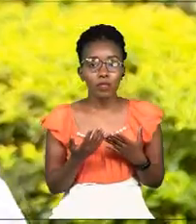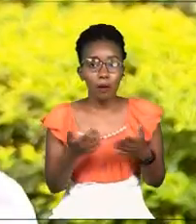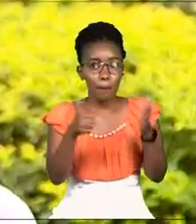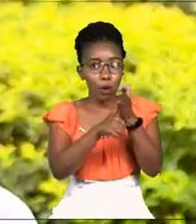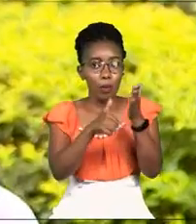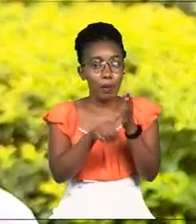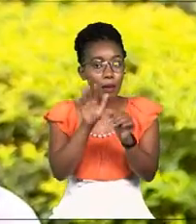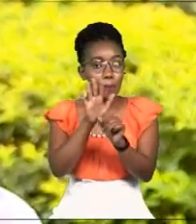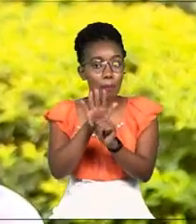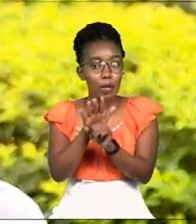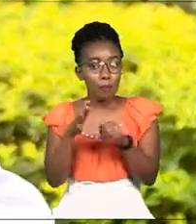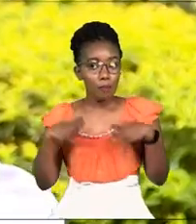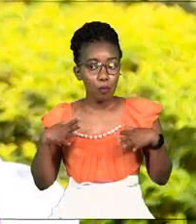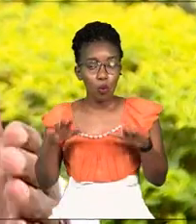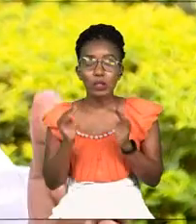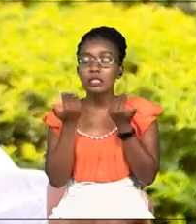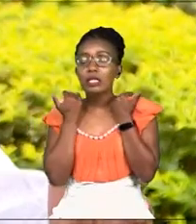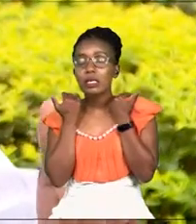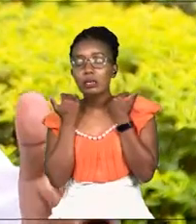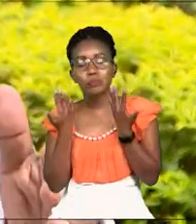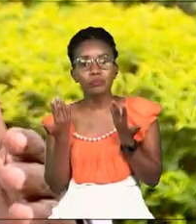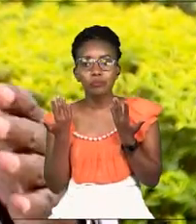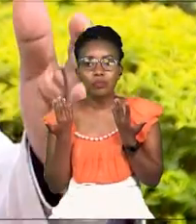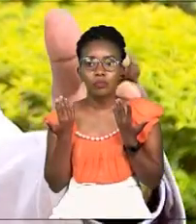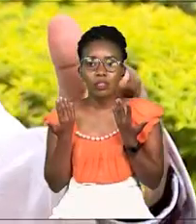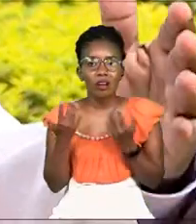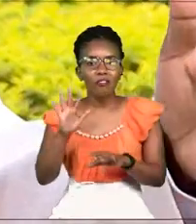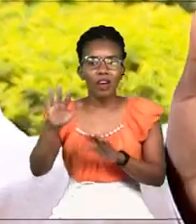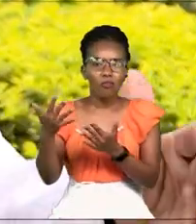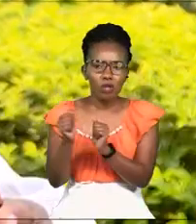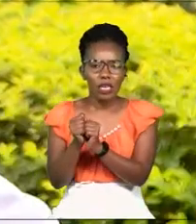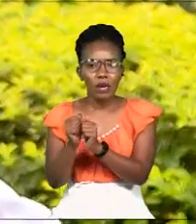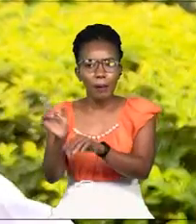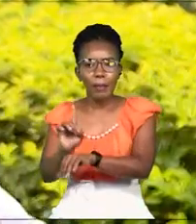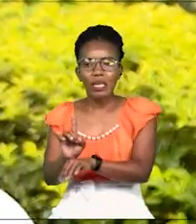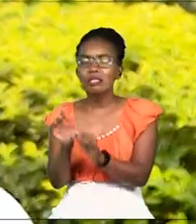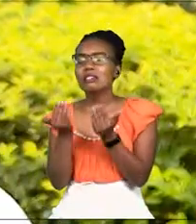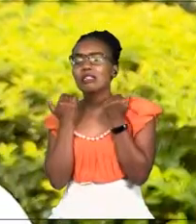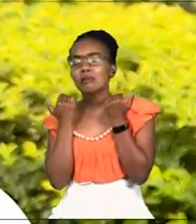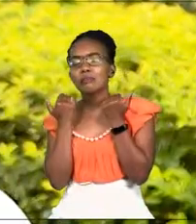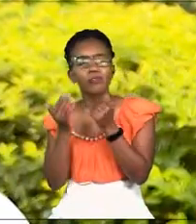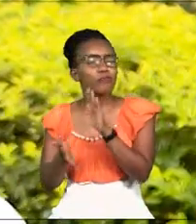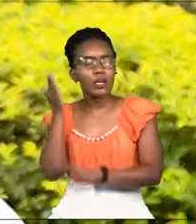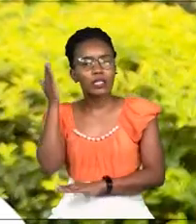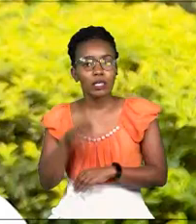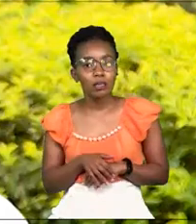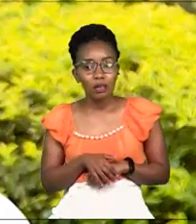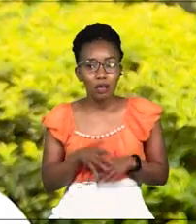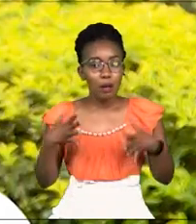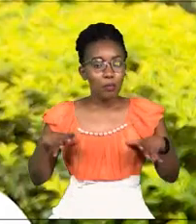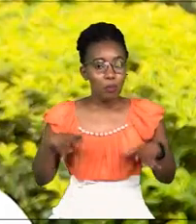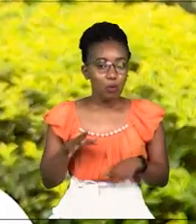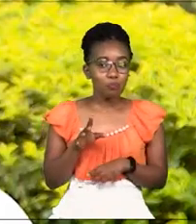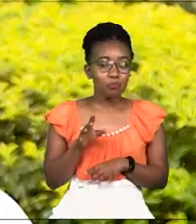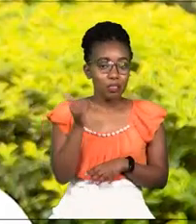Most people would go to bed, and within 5, 10, 15 minutes, they will sleep. People with narcolepsy will go